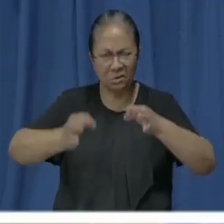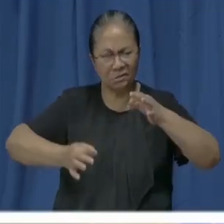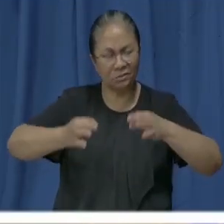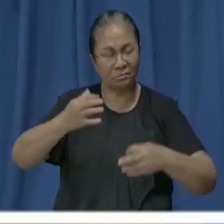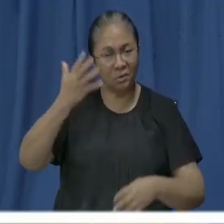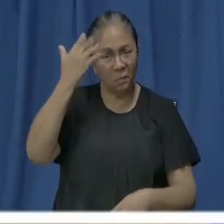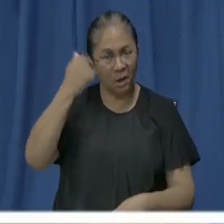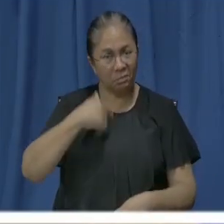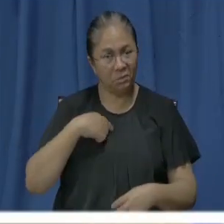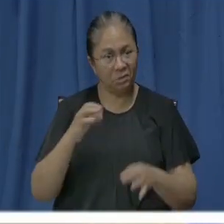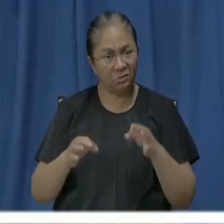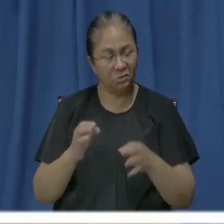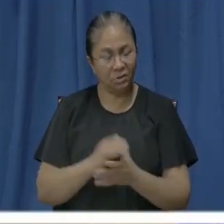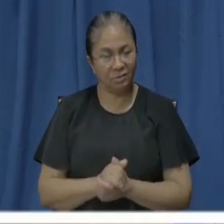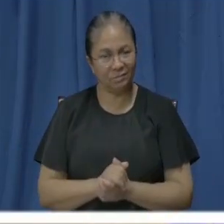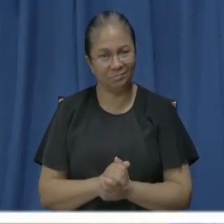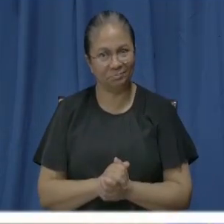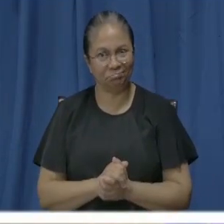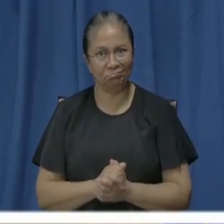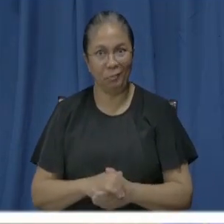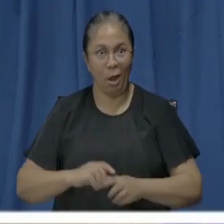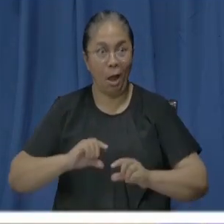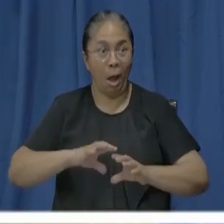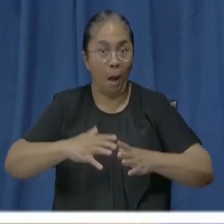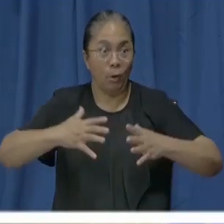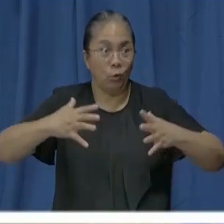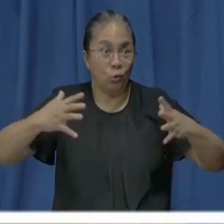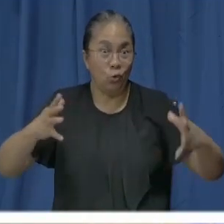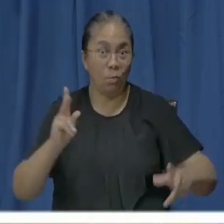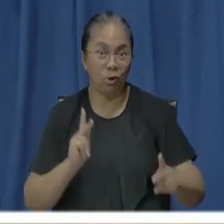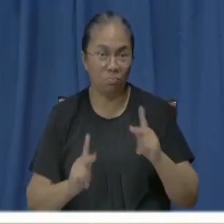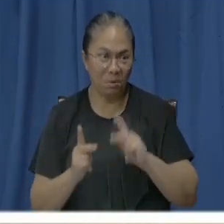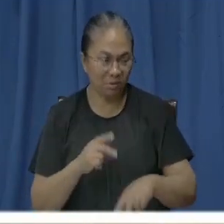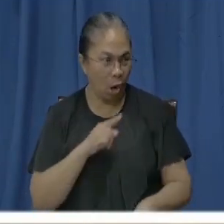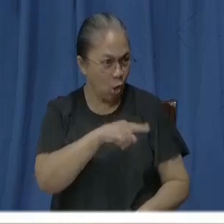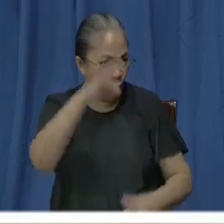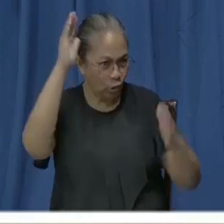a whole pile of people who said, "But you're the